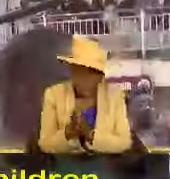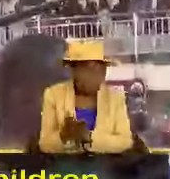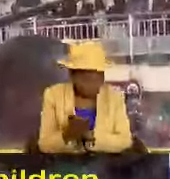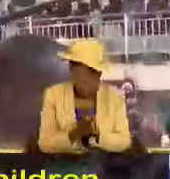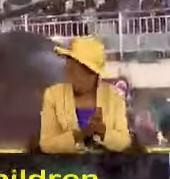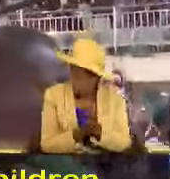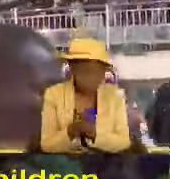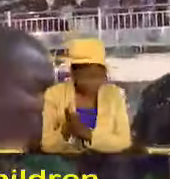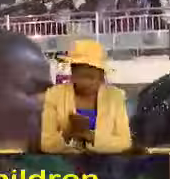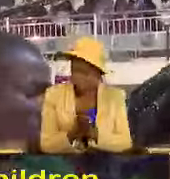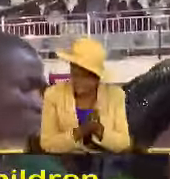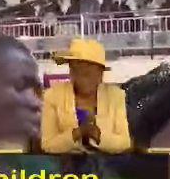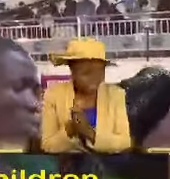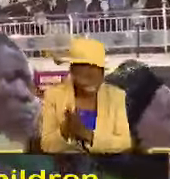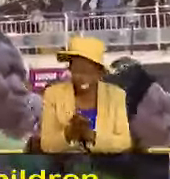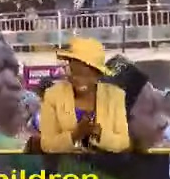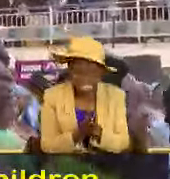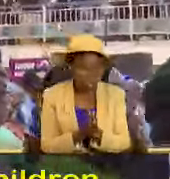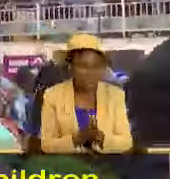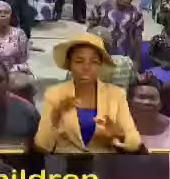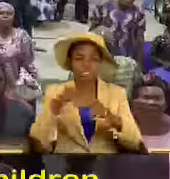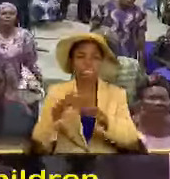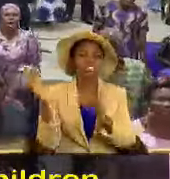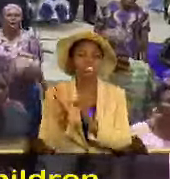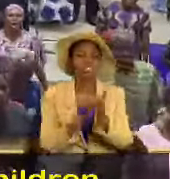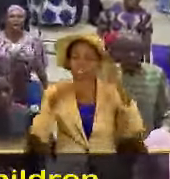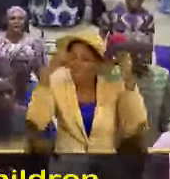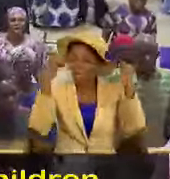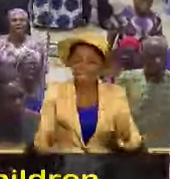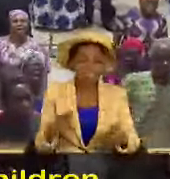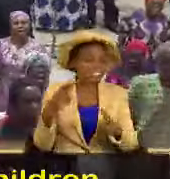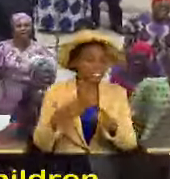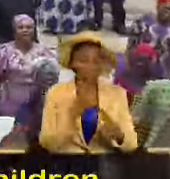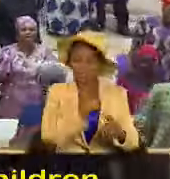in Jesus mighty name we